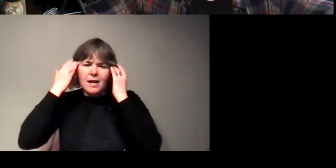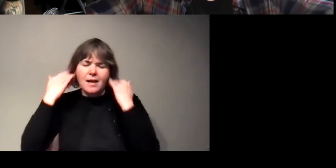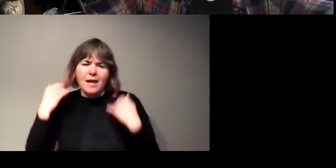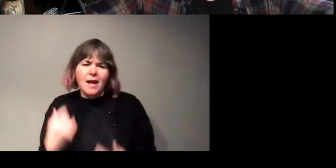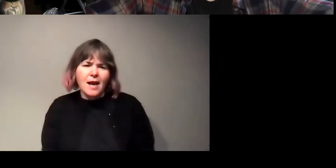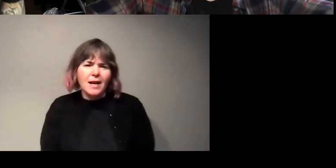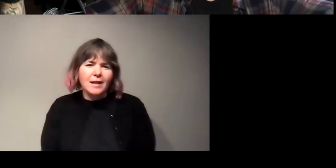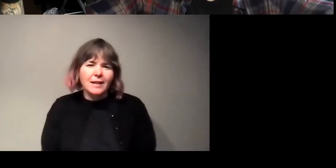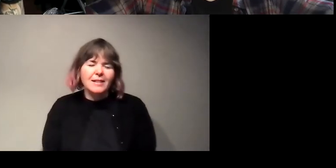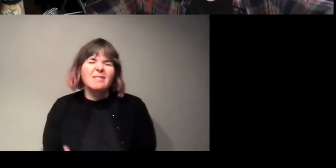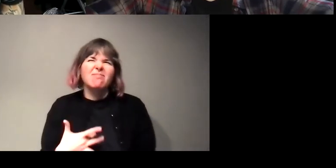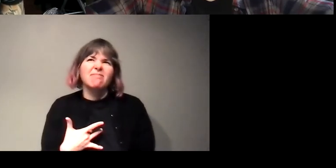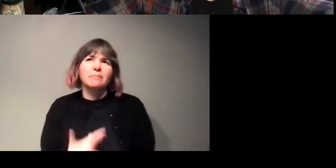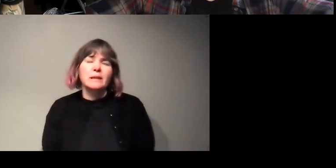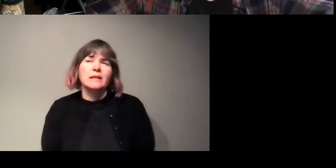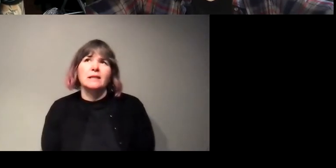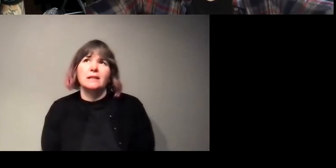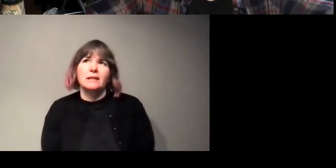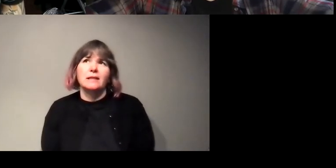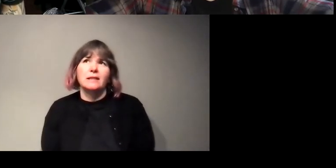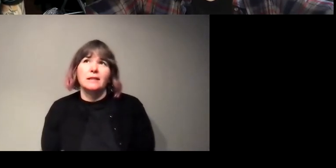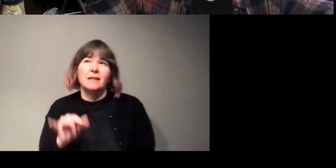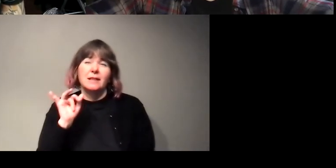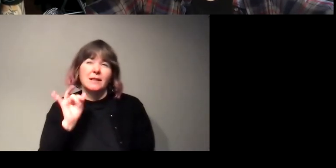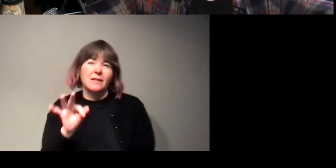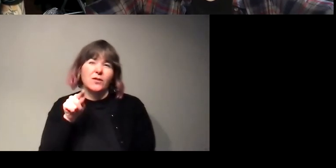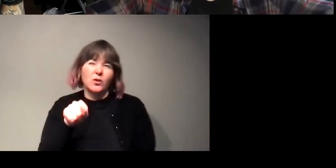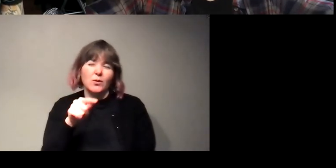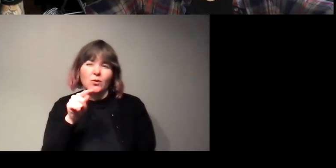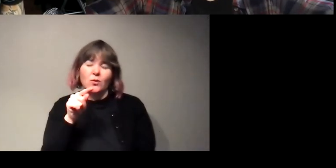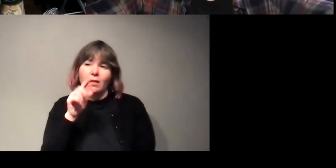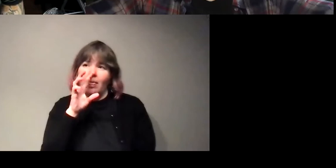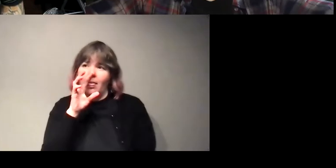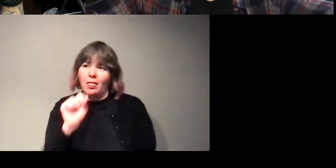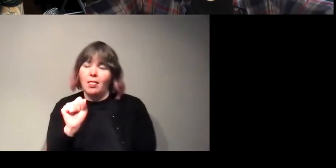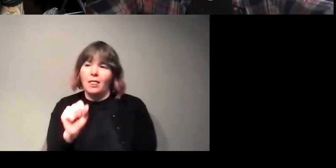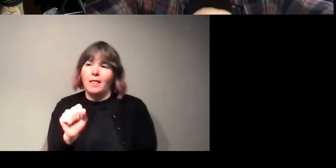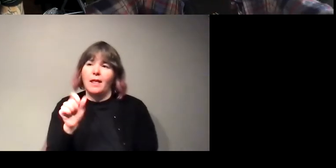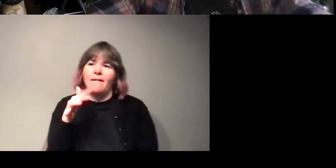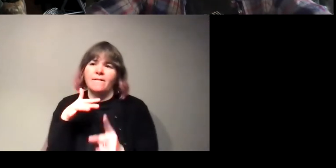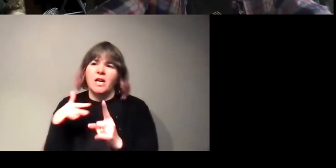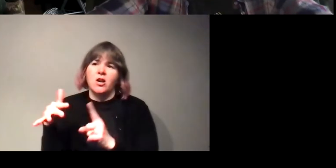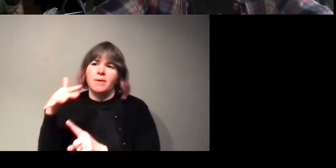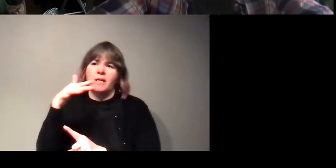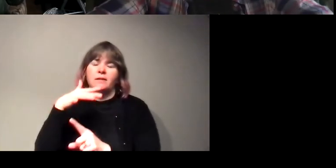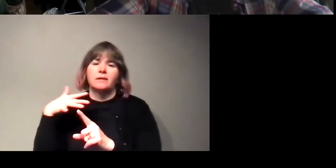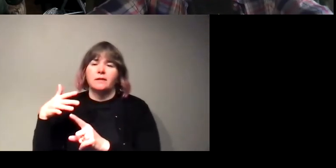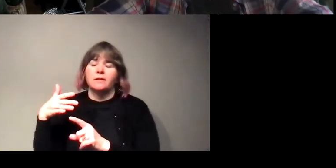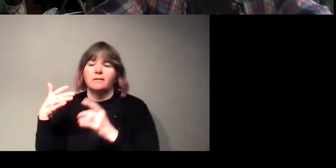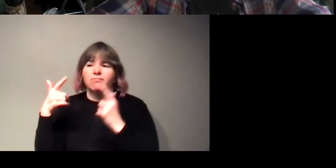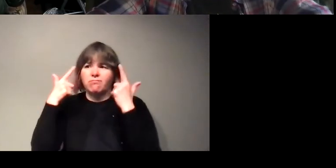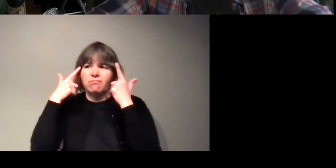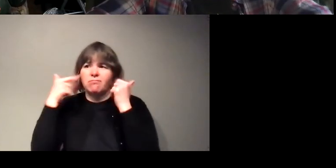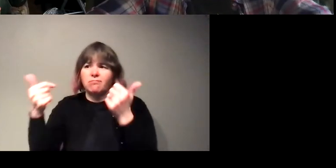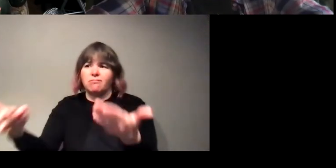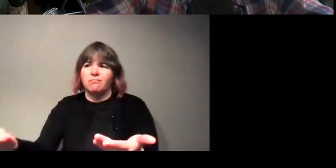I genuinely, if you are interested in the environment, I invite you to